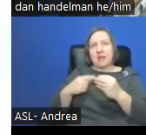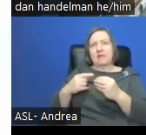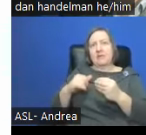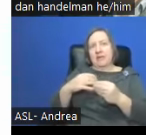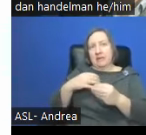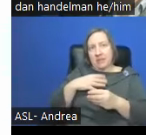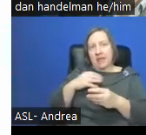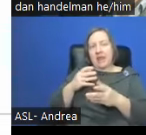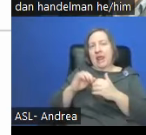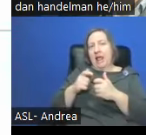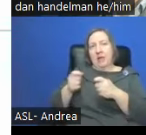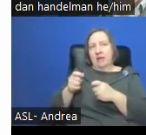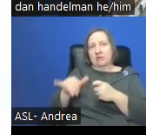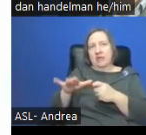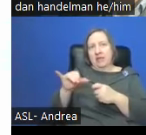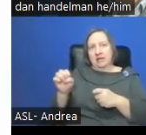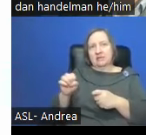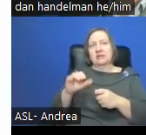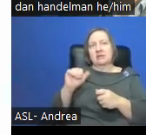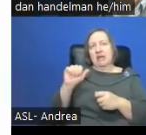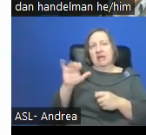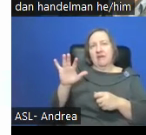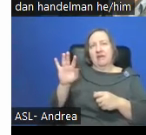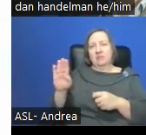there's more about that in A5B later,